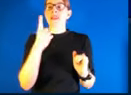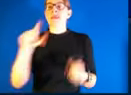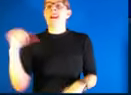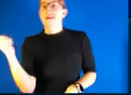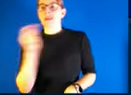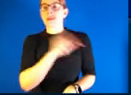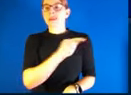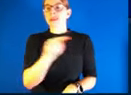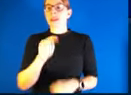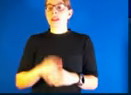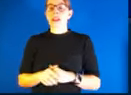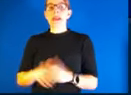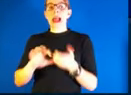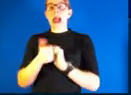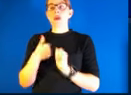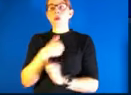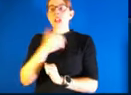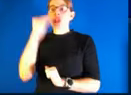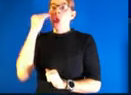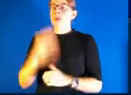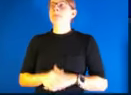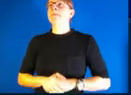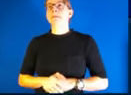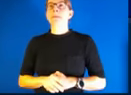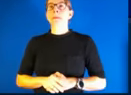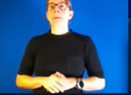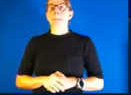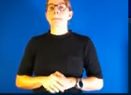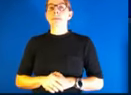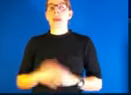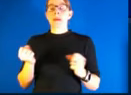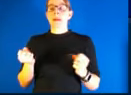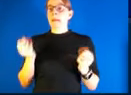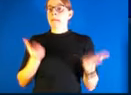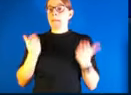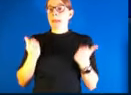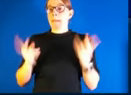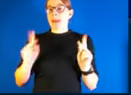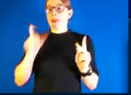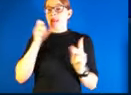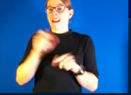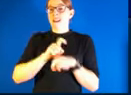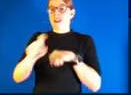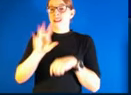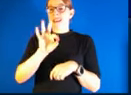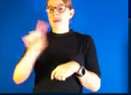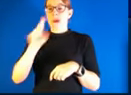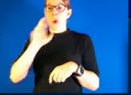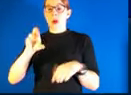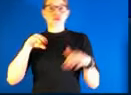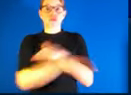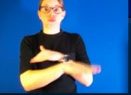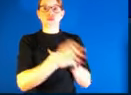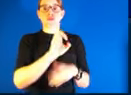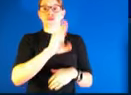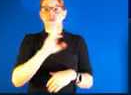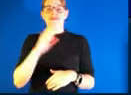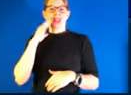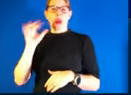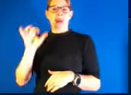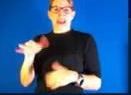how do we know then? So a lot of people maybe don't call 911, but maybe they just take themselves to the ER. We've been known to do that. It's late at